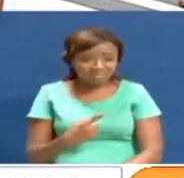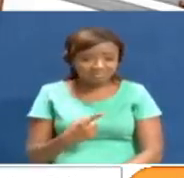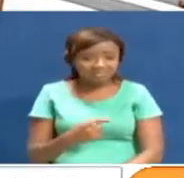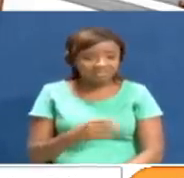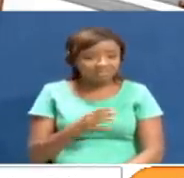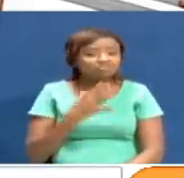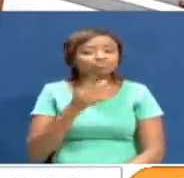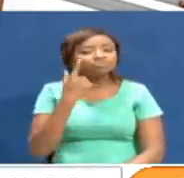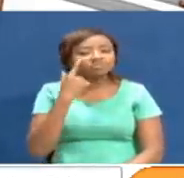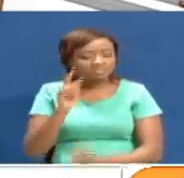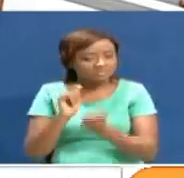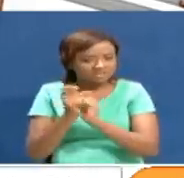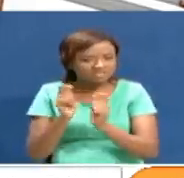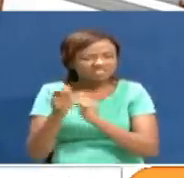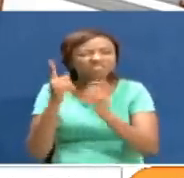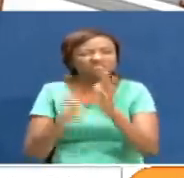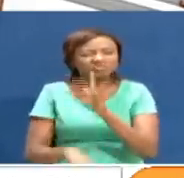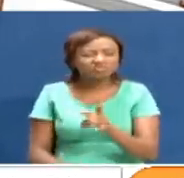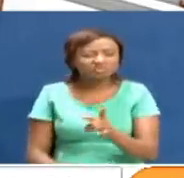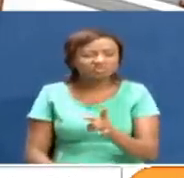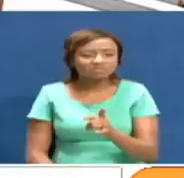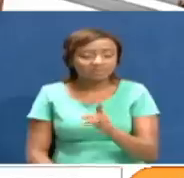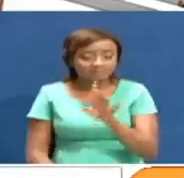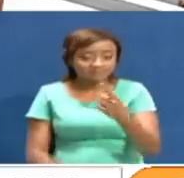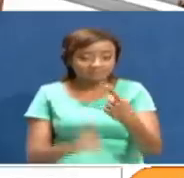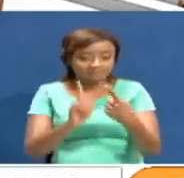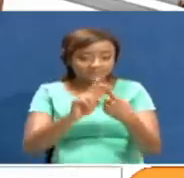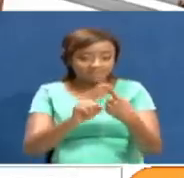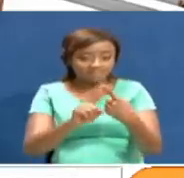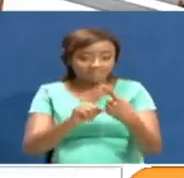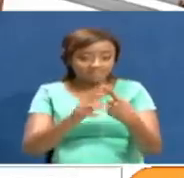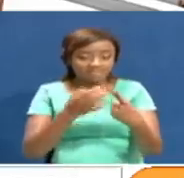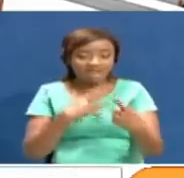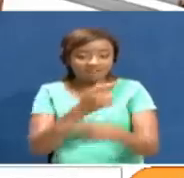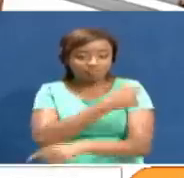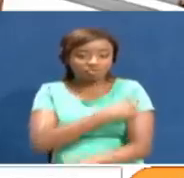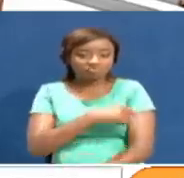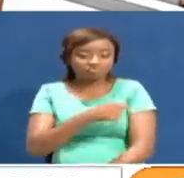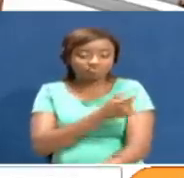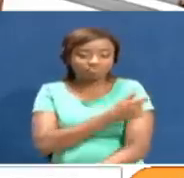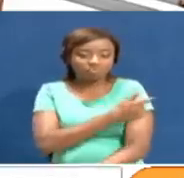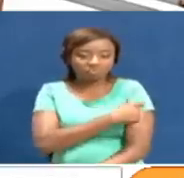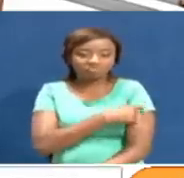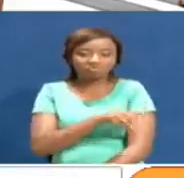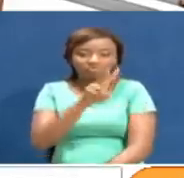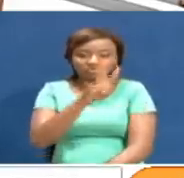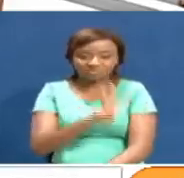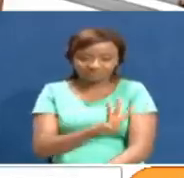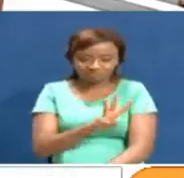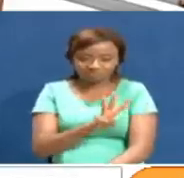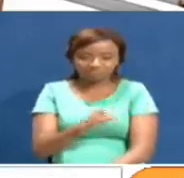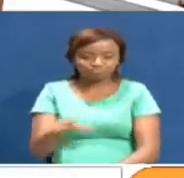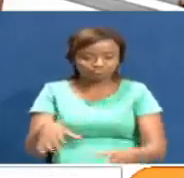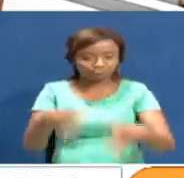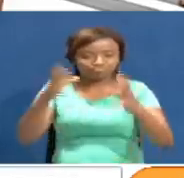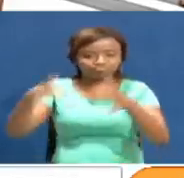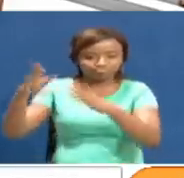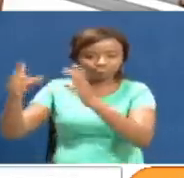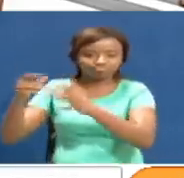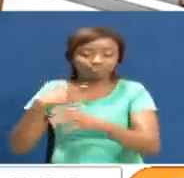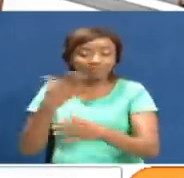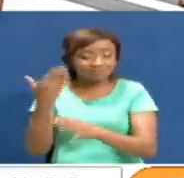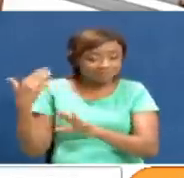humor me. First of all, 24 new hospitals where they were not there since